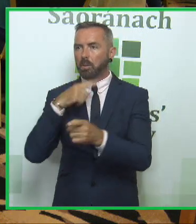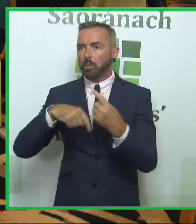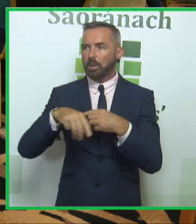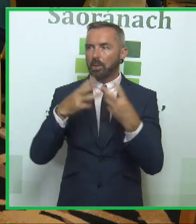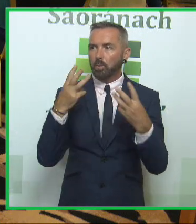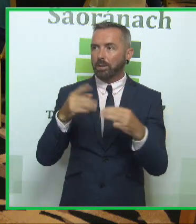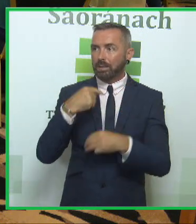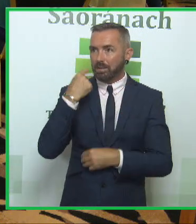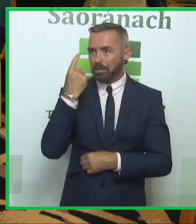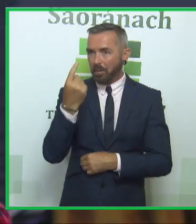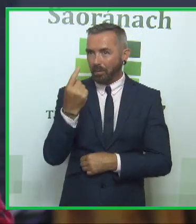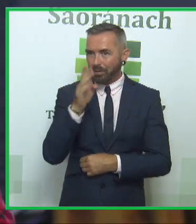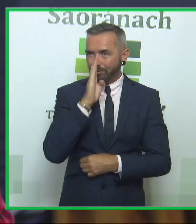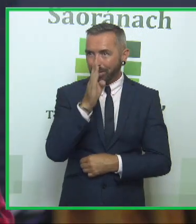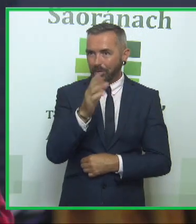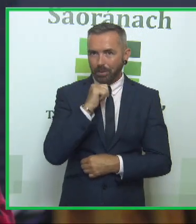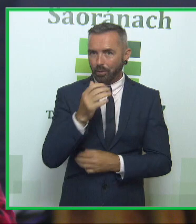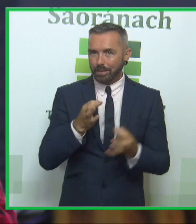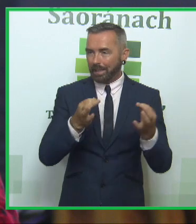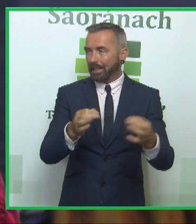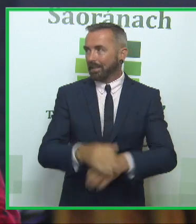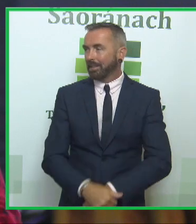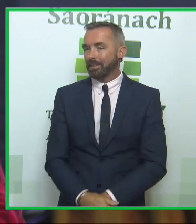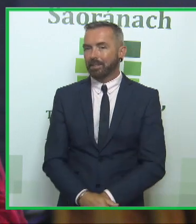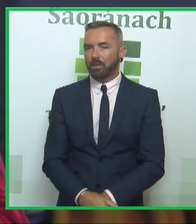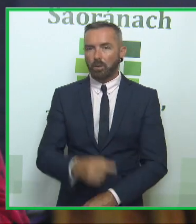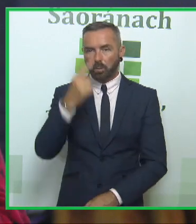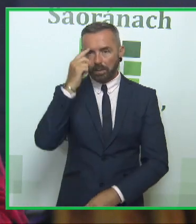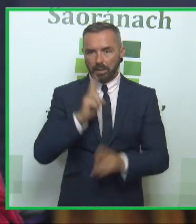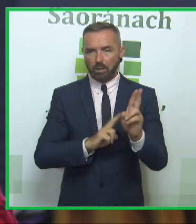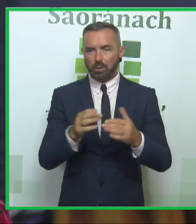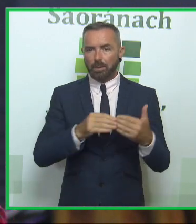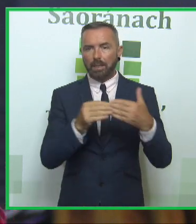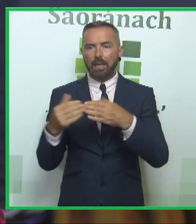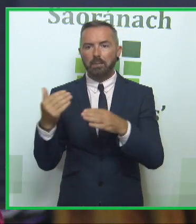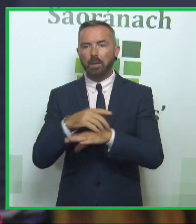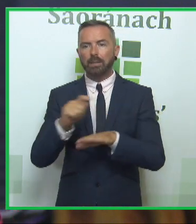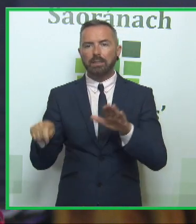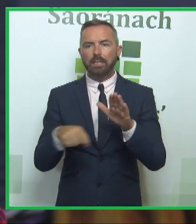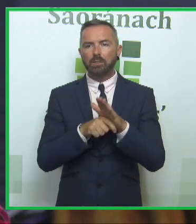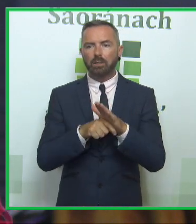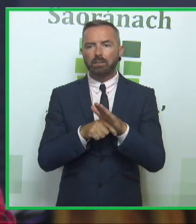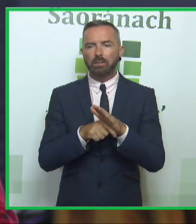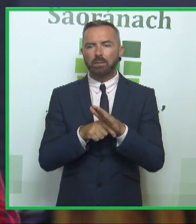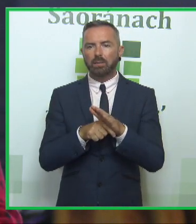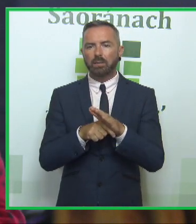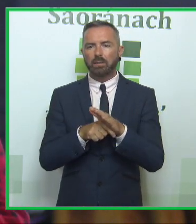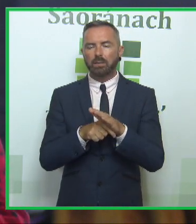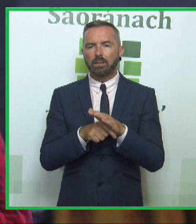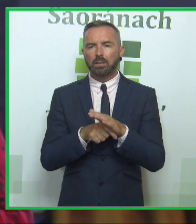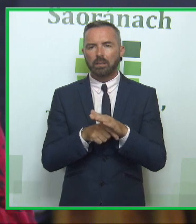tomorrow, please. We'd like it done immediately. We think it should be led by the Taoiseach. Under sort